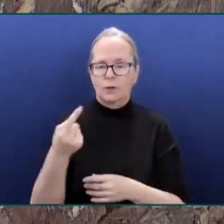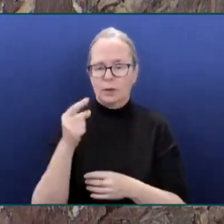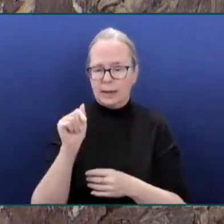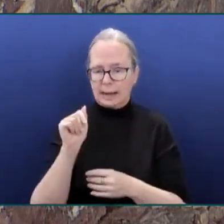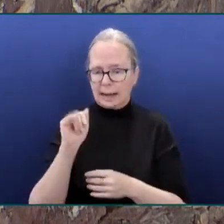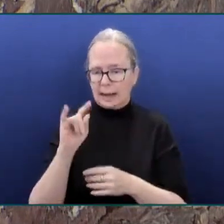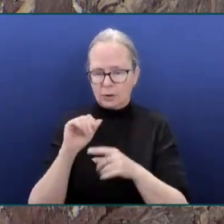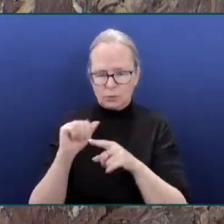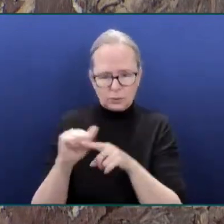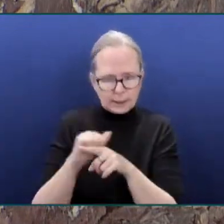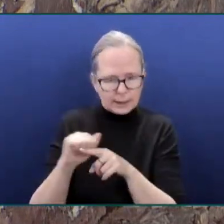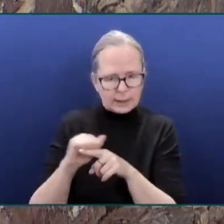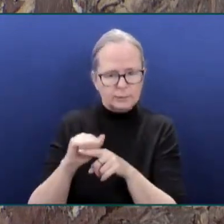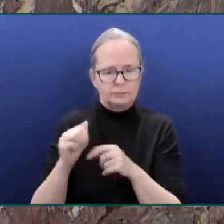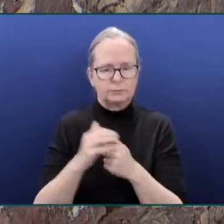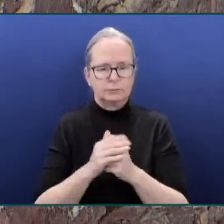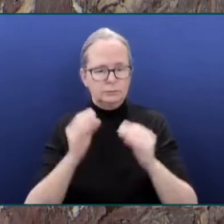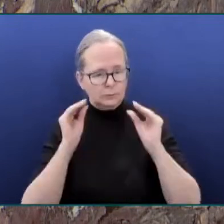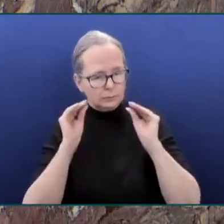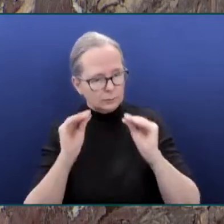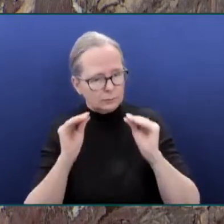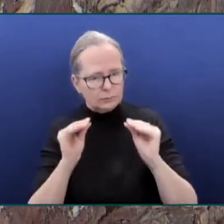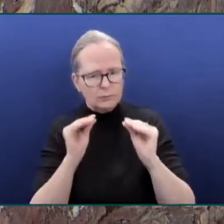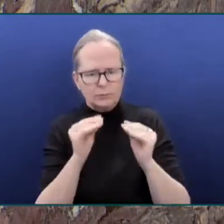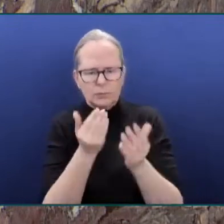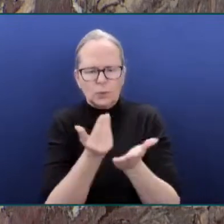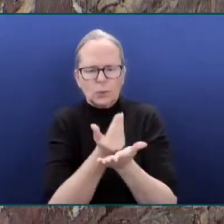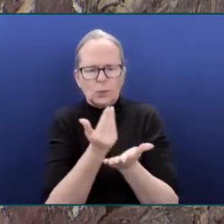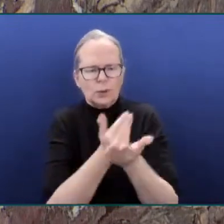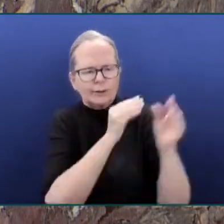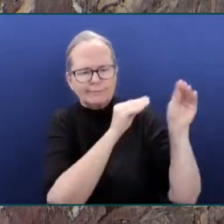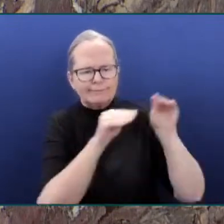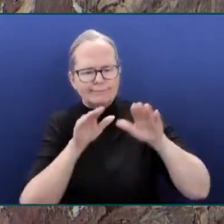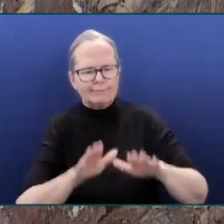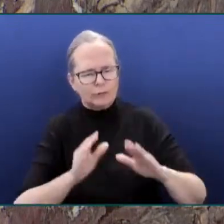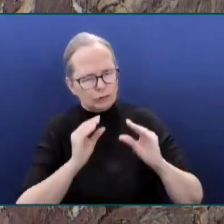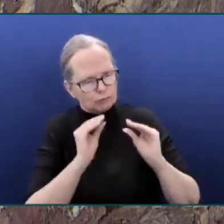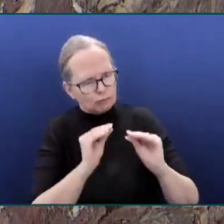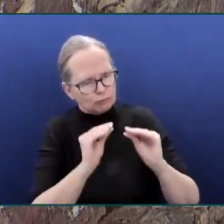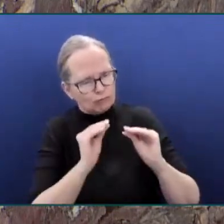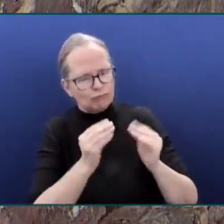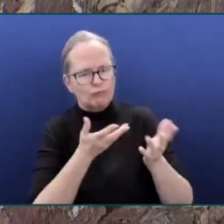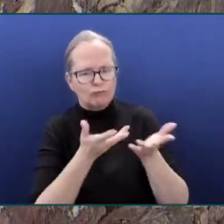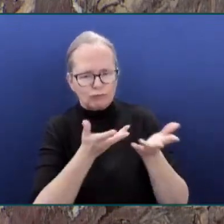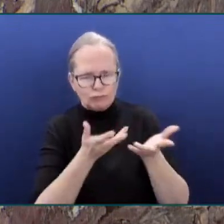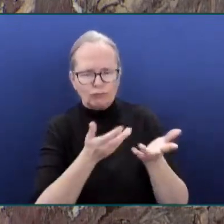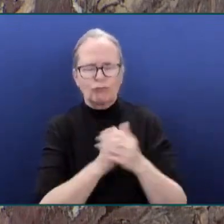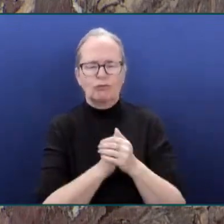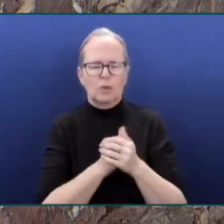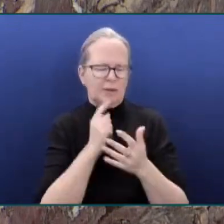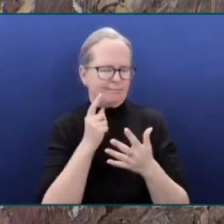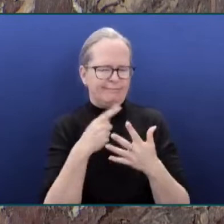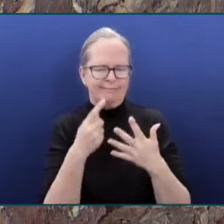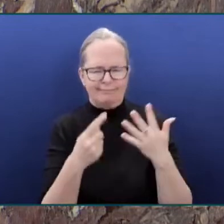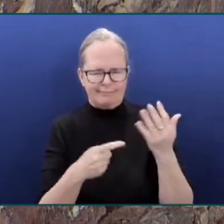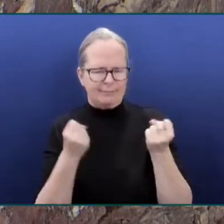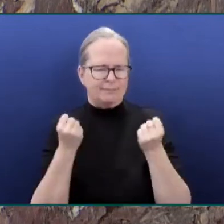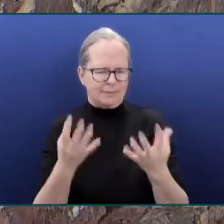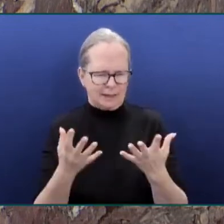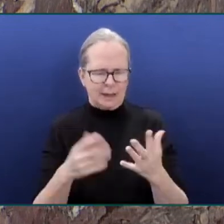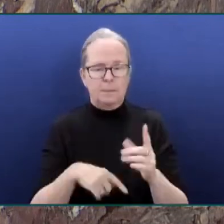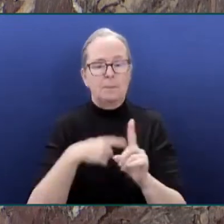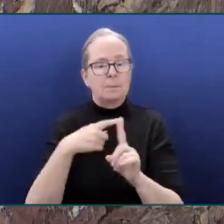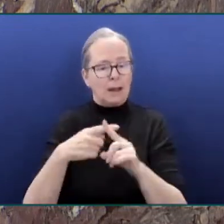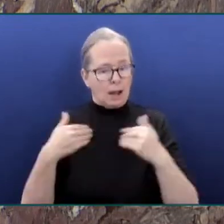to Richmond in particular. The Chinese Christian Mission has a youth center in Richmond that offers a variety of child and